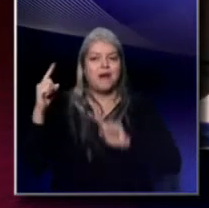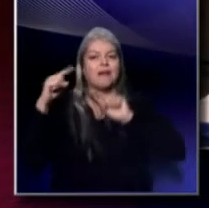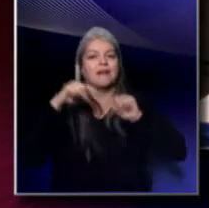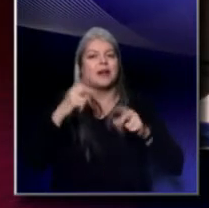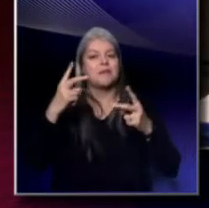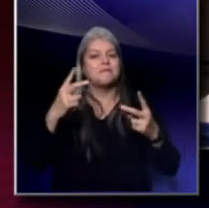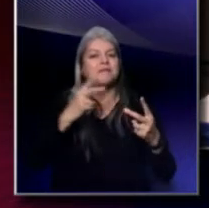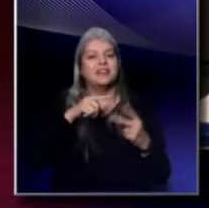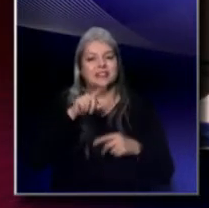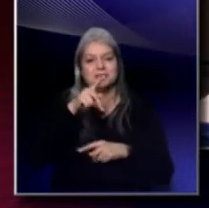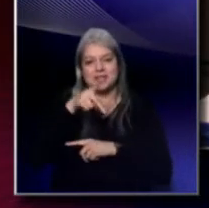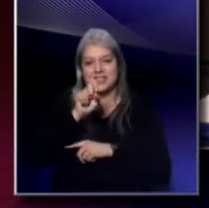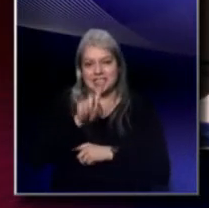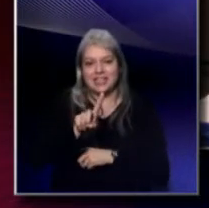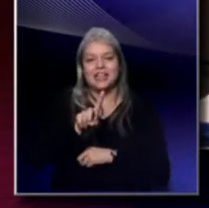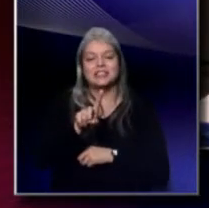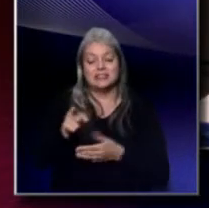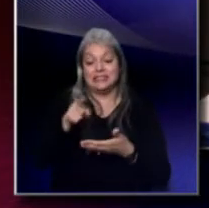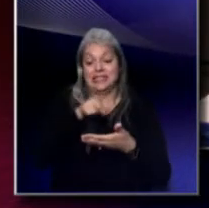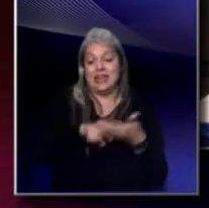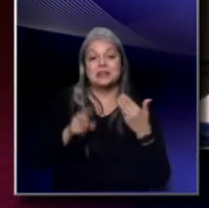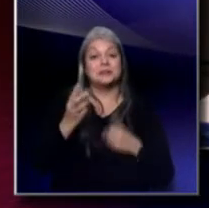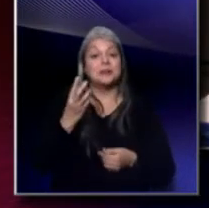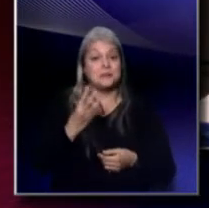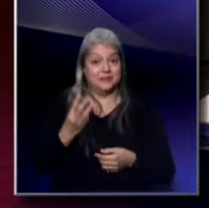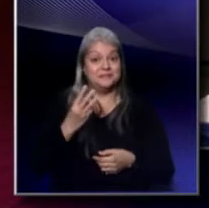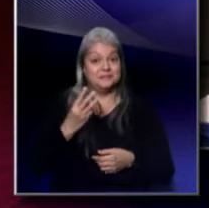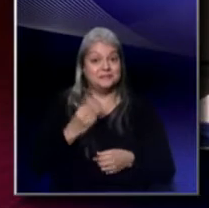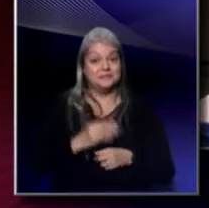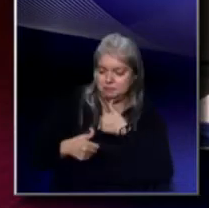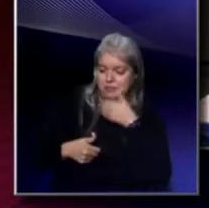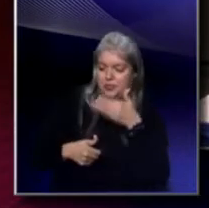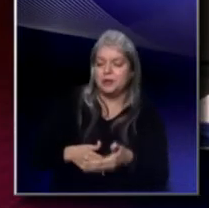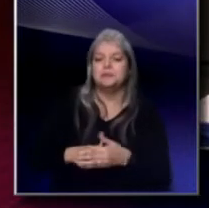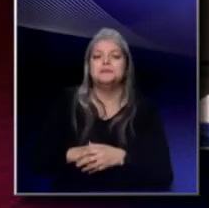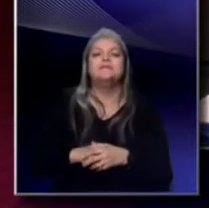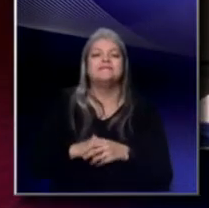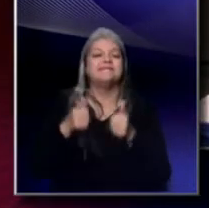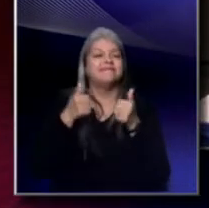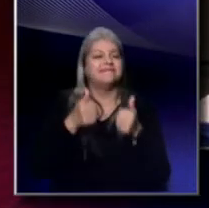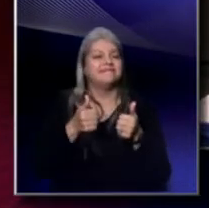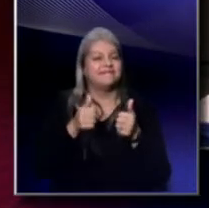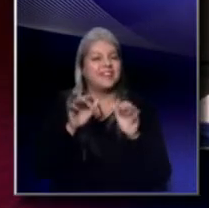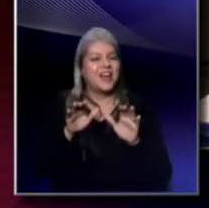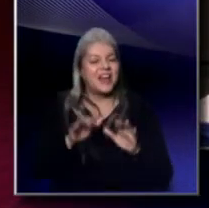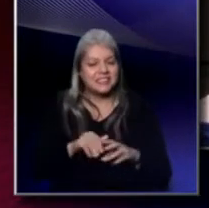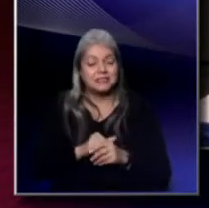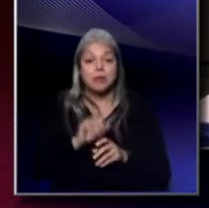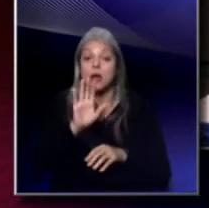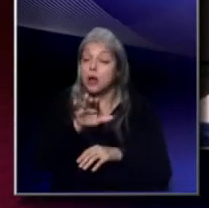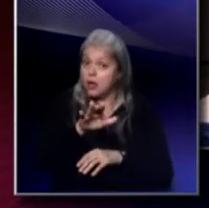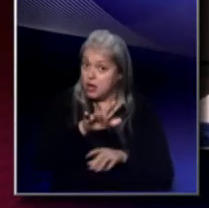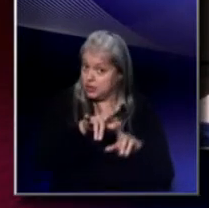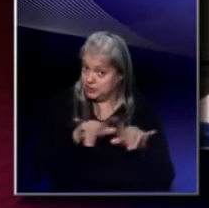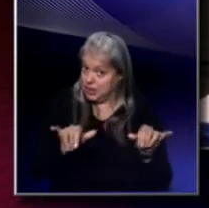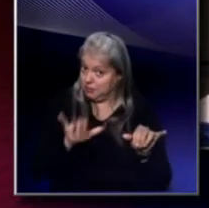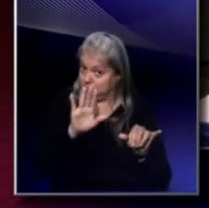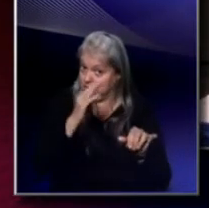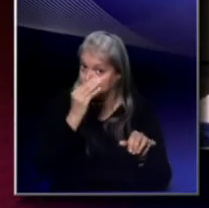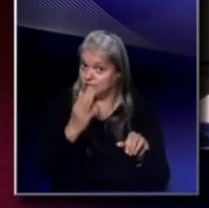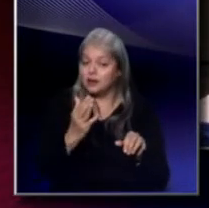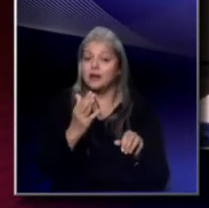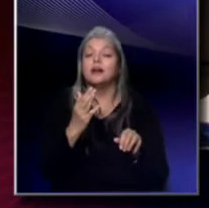visit Phoenix Day School for the Deaf next week, Wednesday. Awesome. So, and the same day